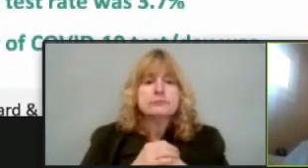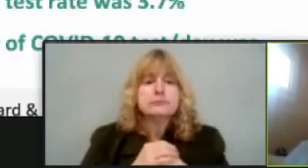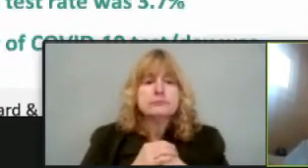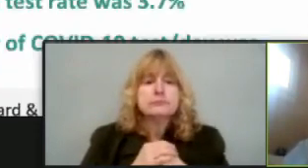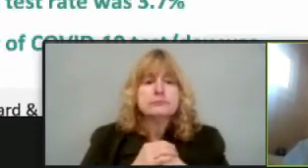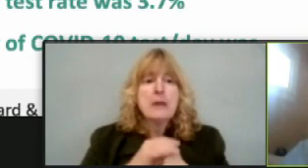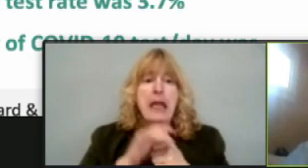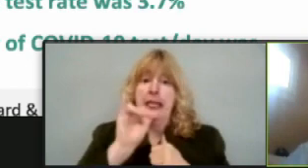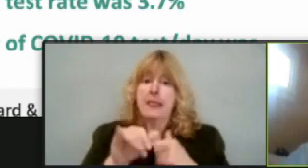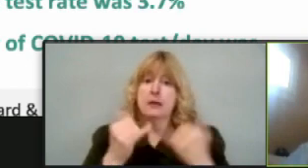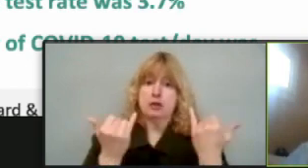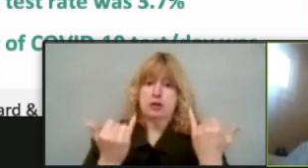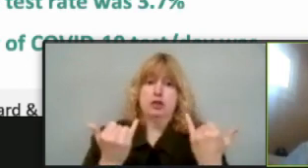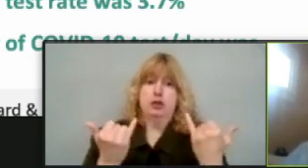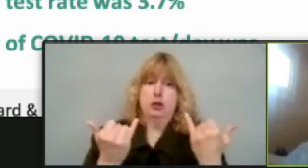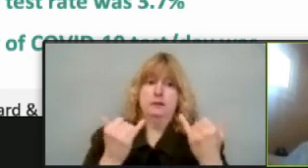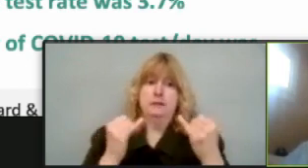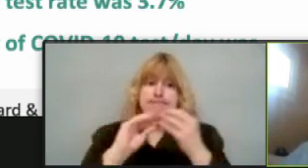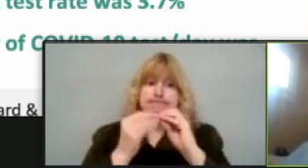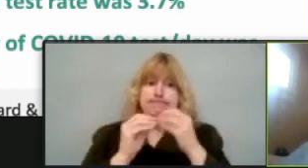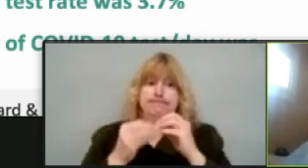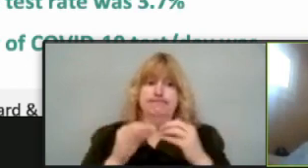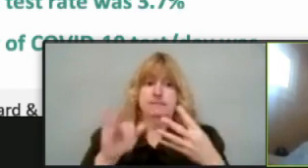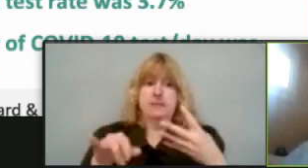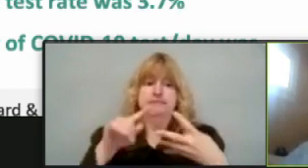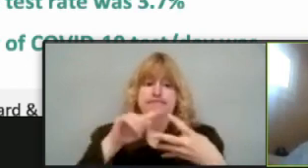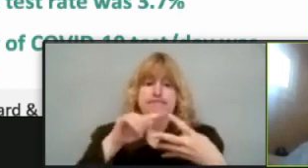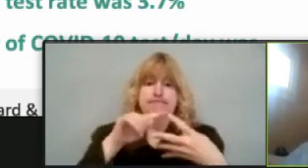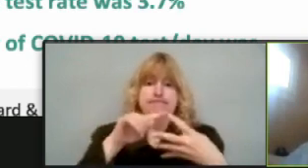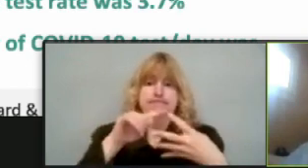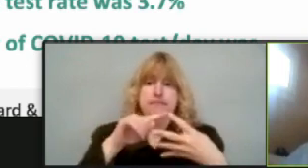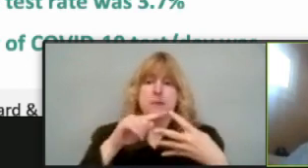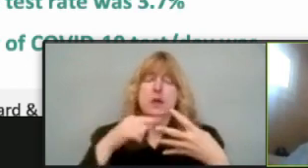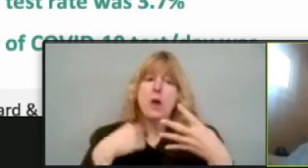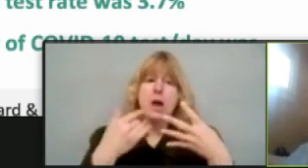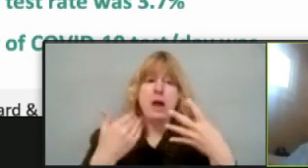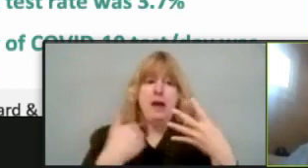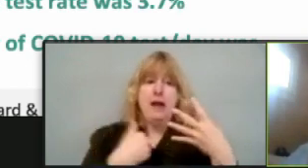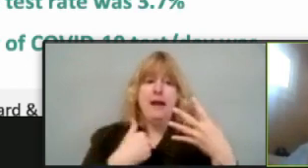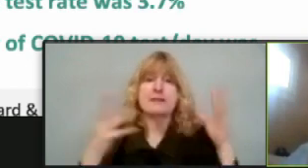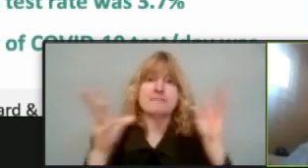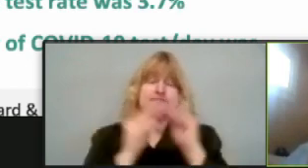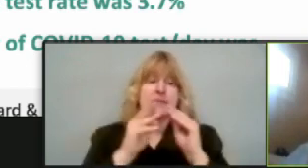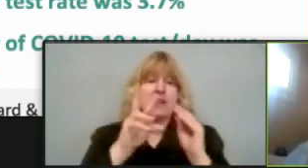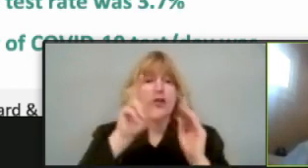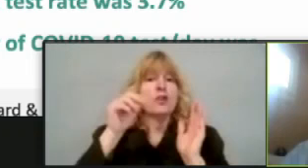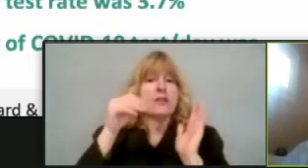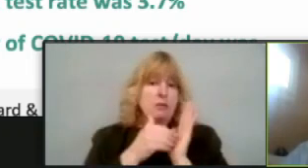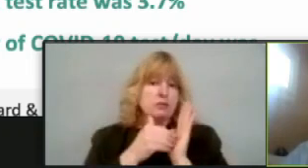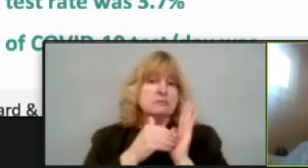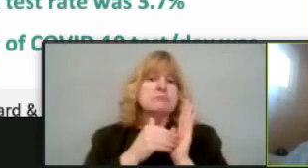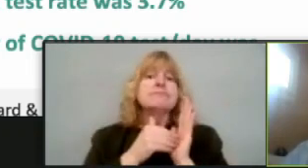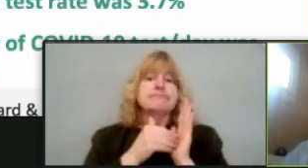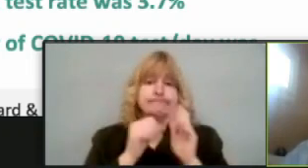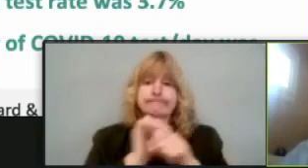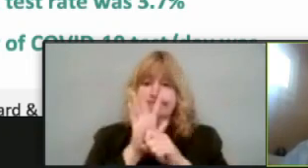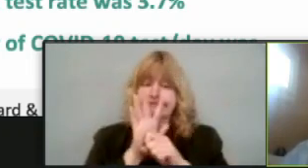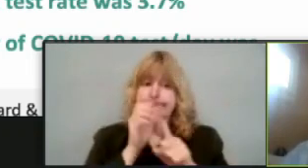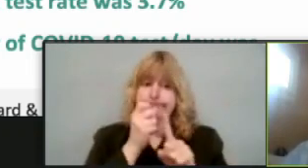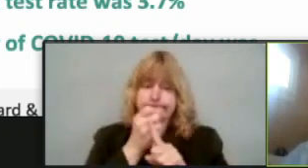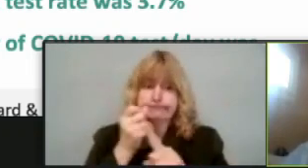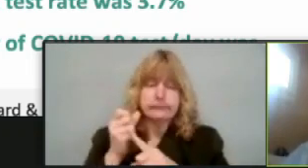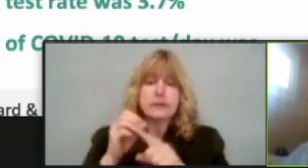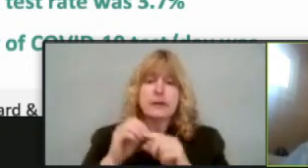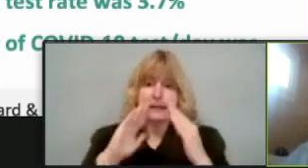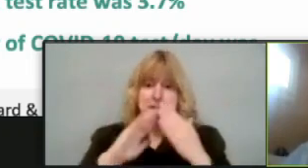So this is the current situation of Detroit. We've had about 30,000 confirmed cases throughout the city. The average positivity